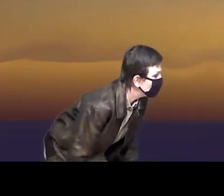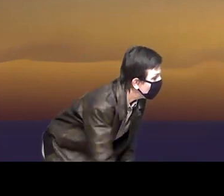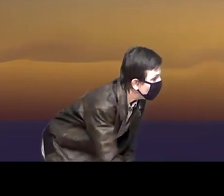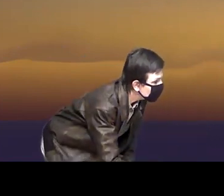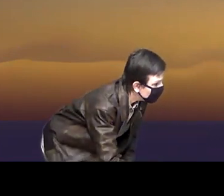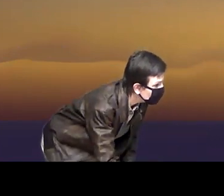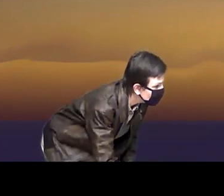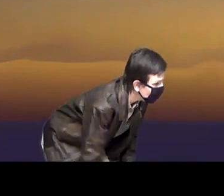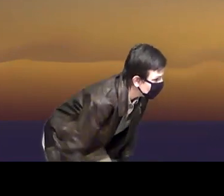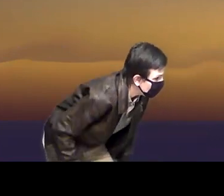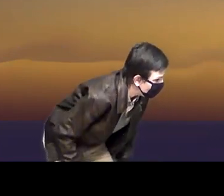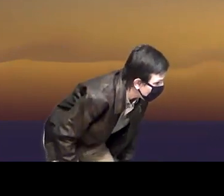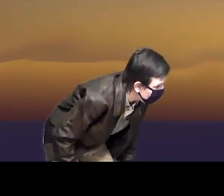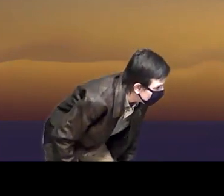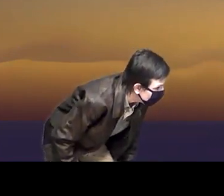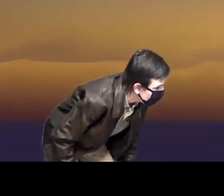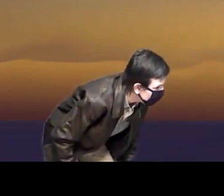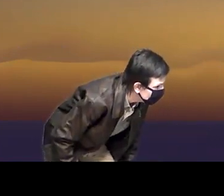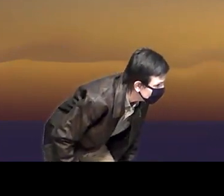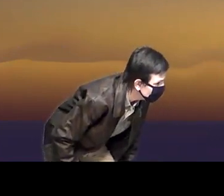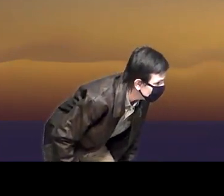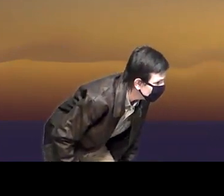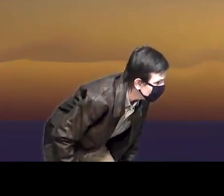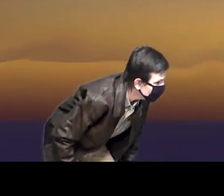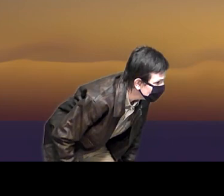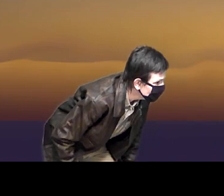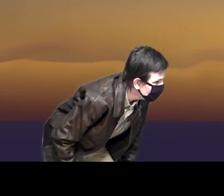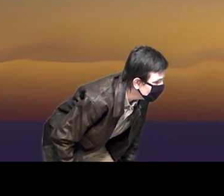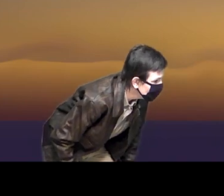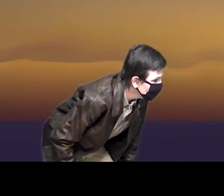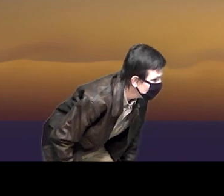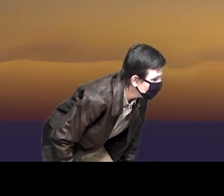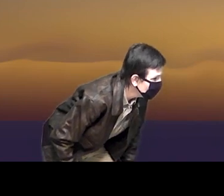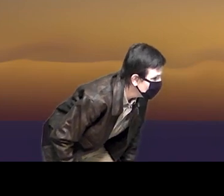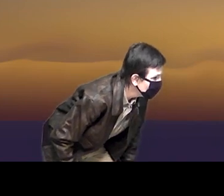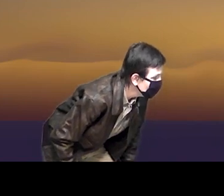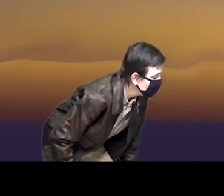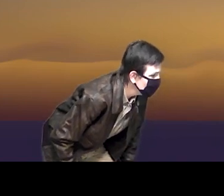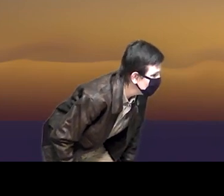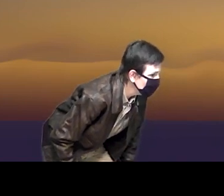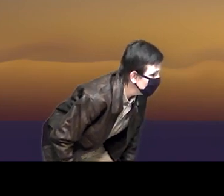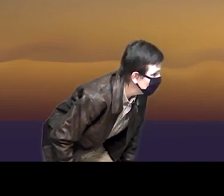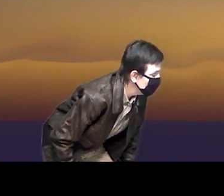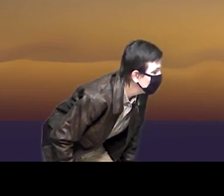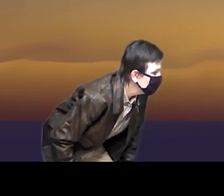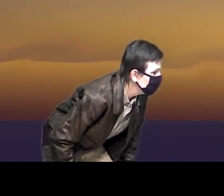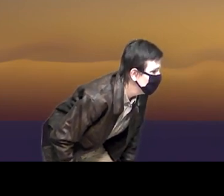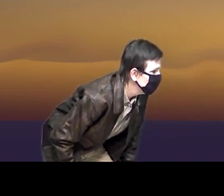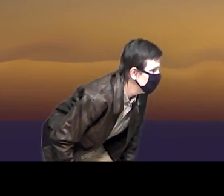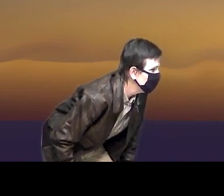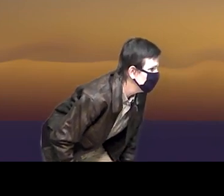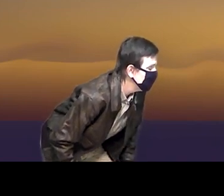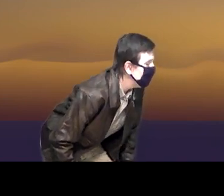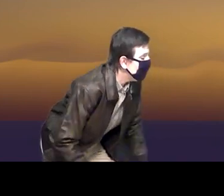park. No one's getting shot today, okay? They fed me in their home. I took their... Yes, sir. Anything you say, sir.